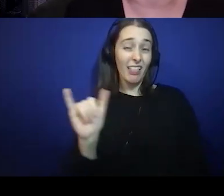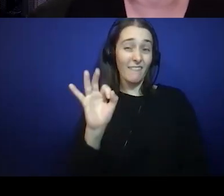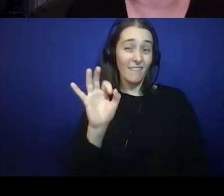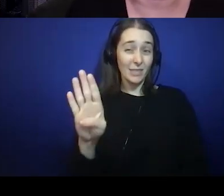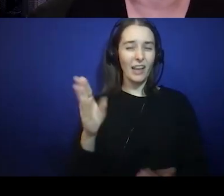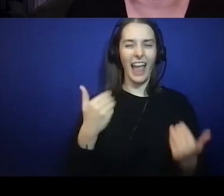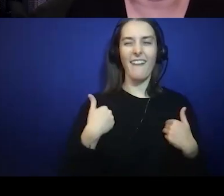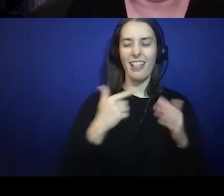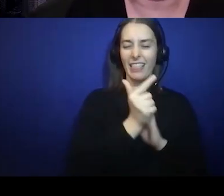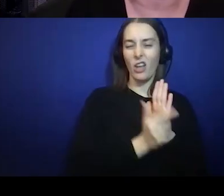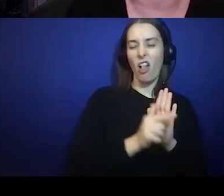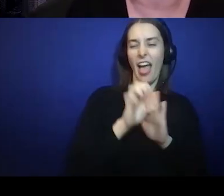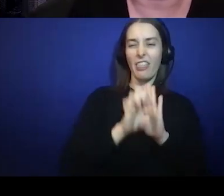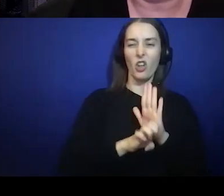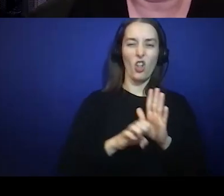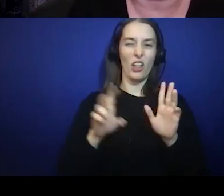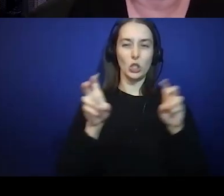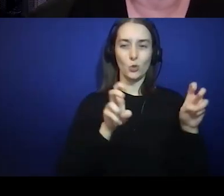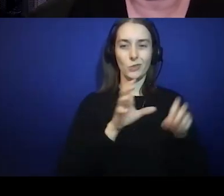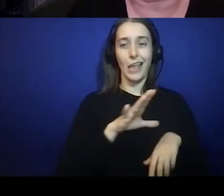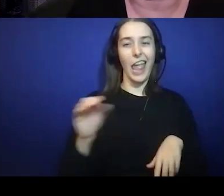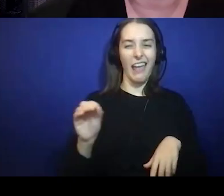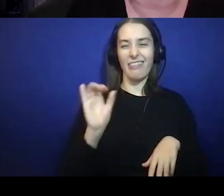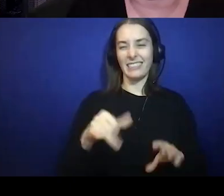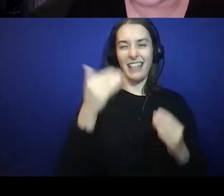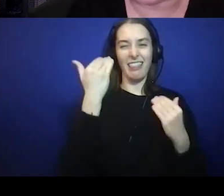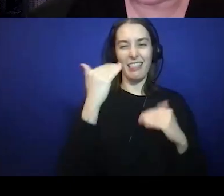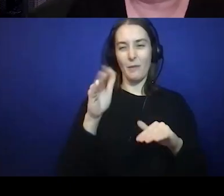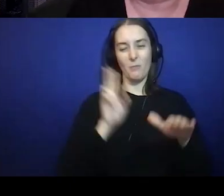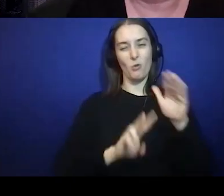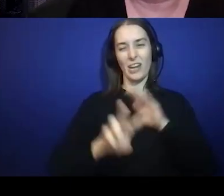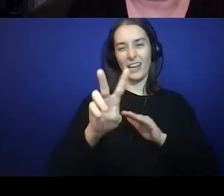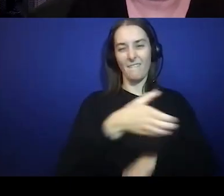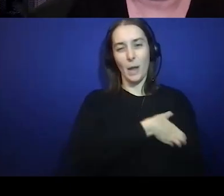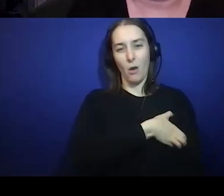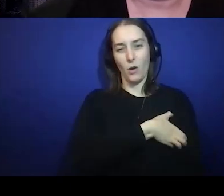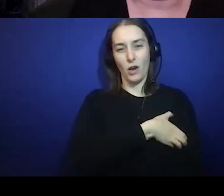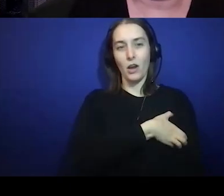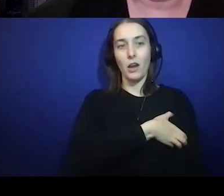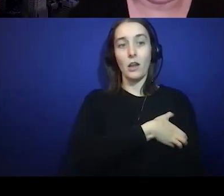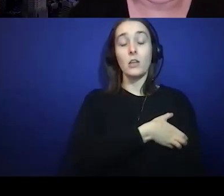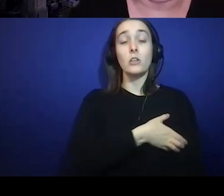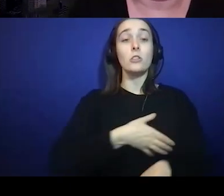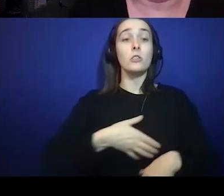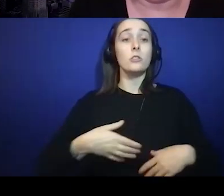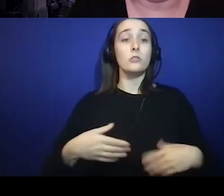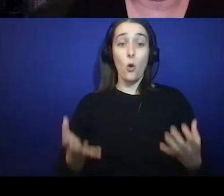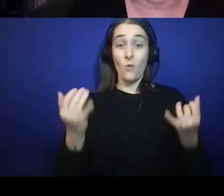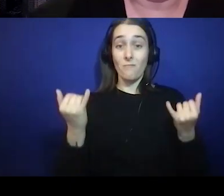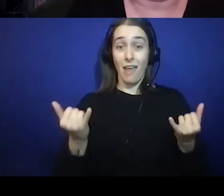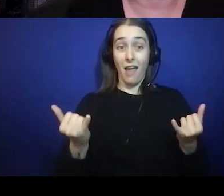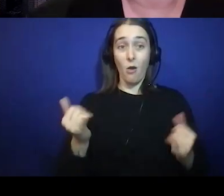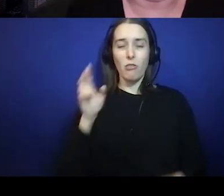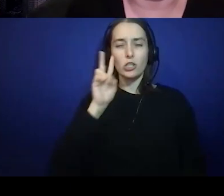and ethical issues and offers limited predictive power. Now let's look at a